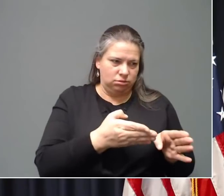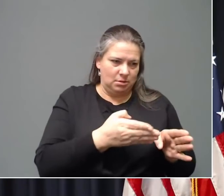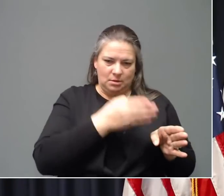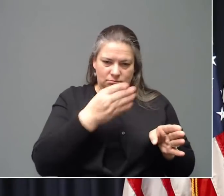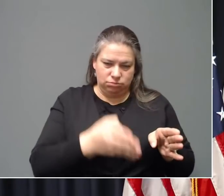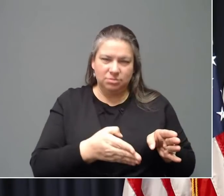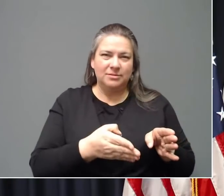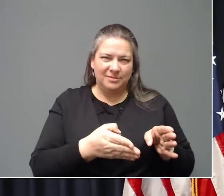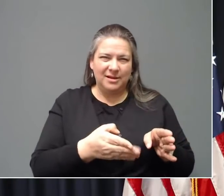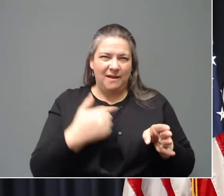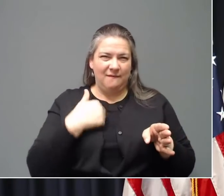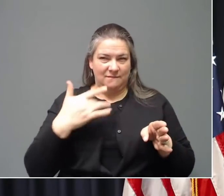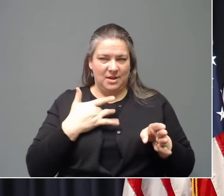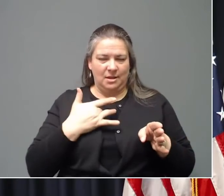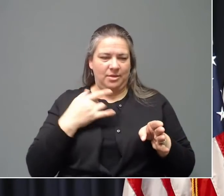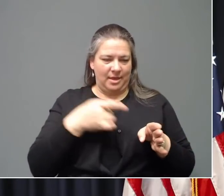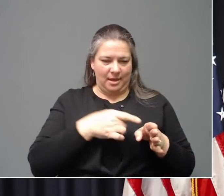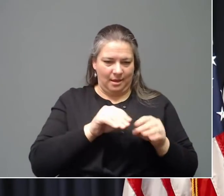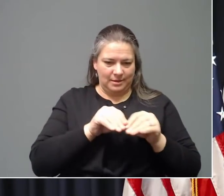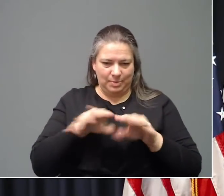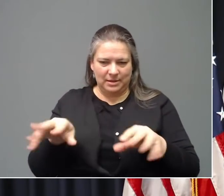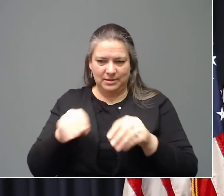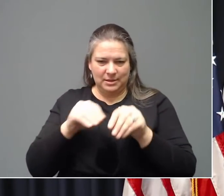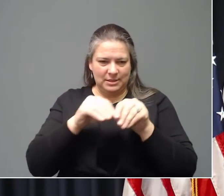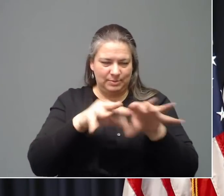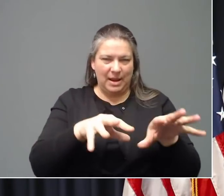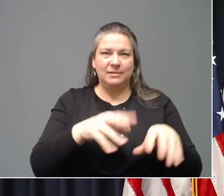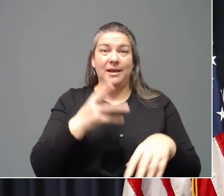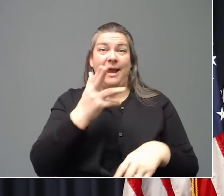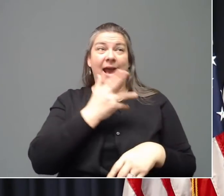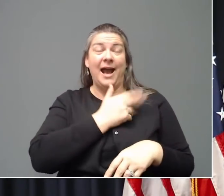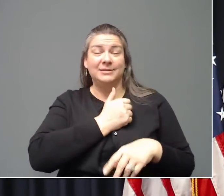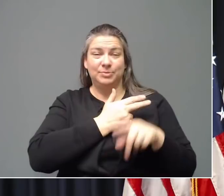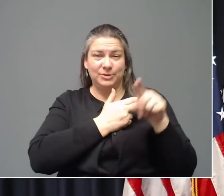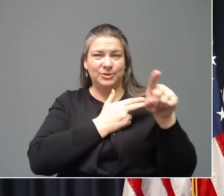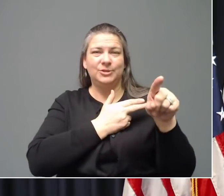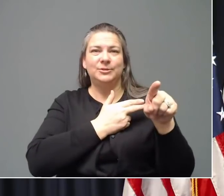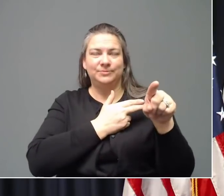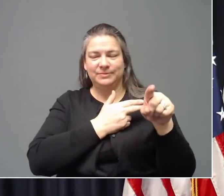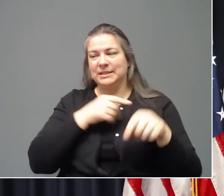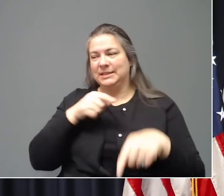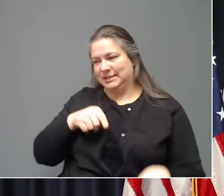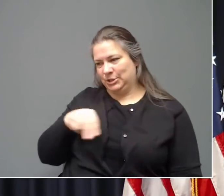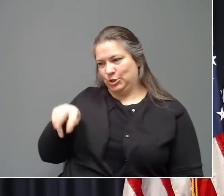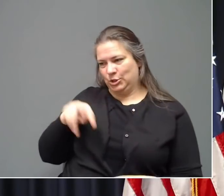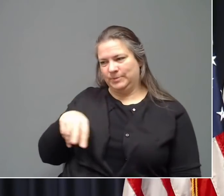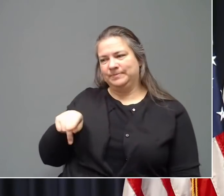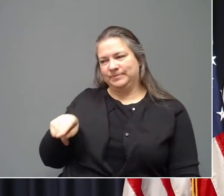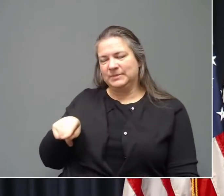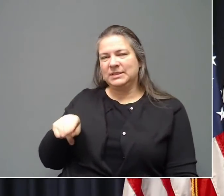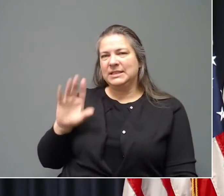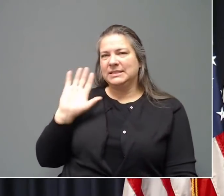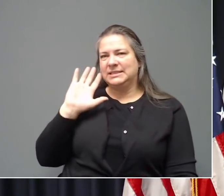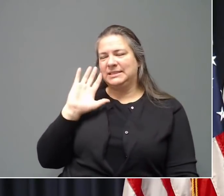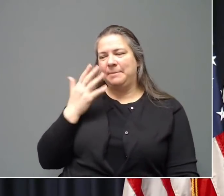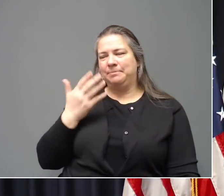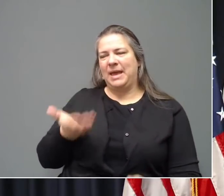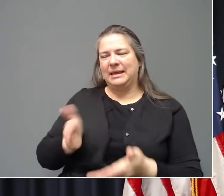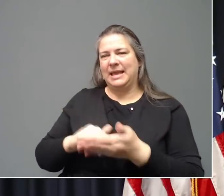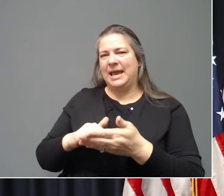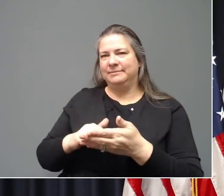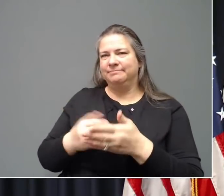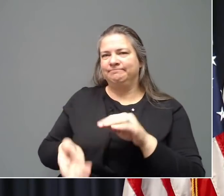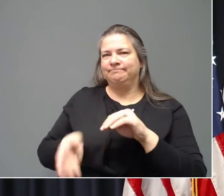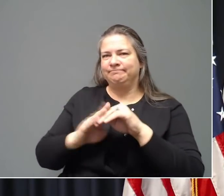Our hospitalization data suggests that there could be the beginning of a new increase. We know that hospitalizations probably